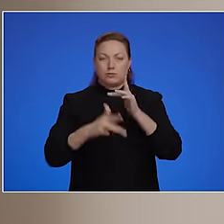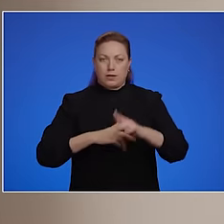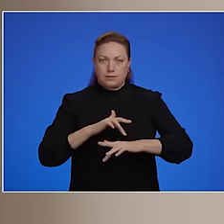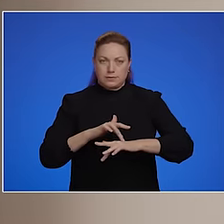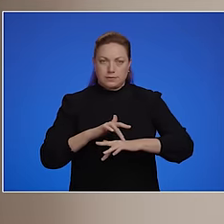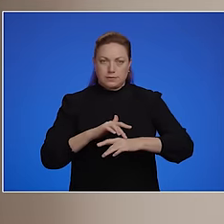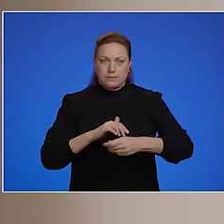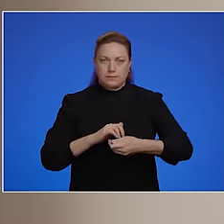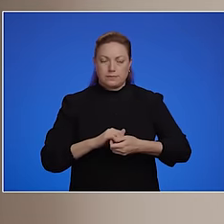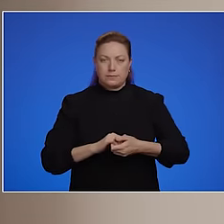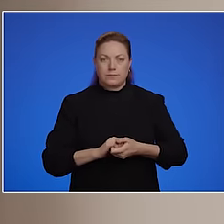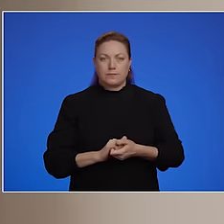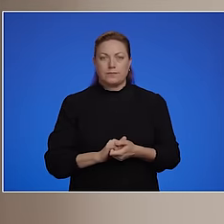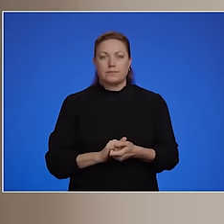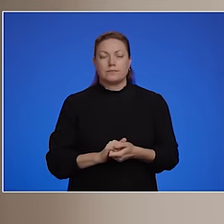Christ.